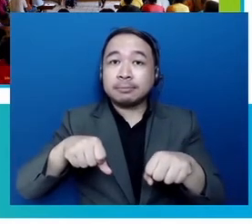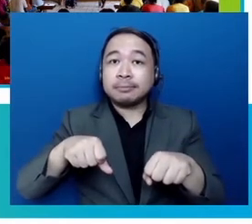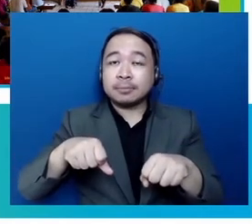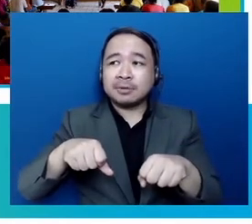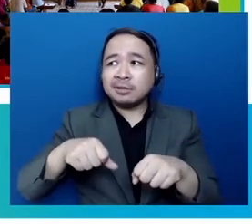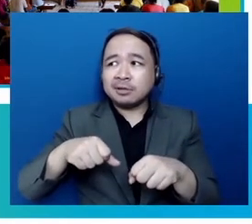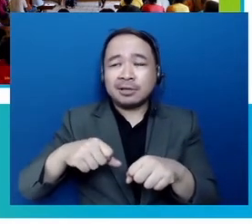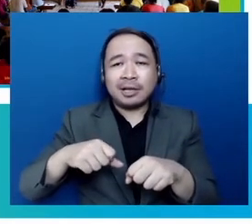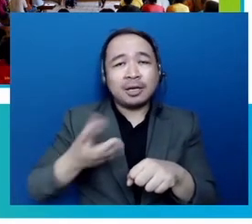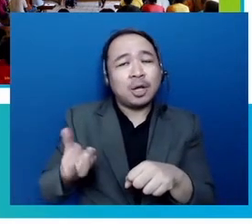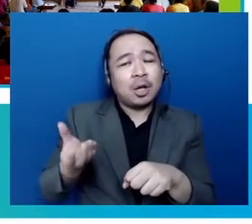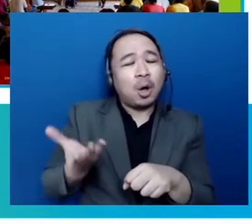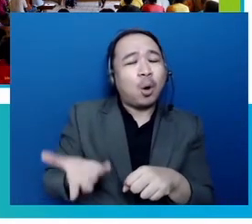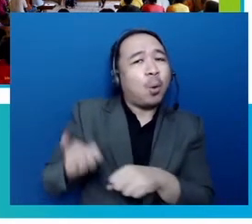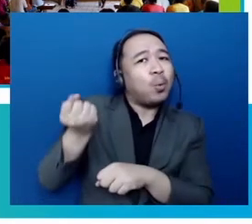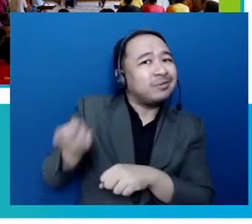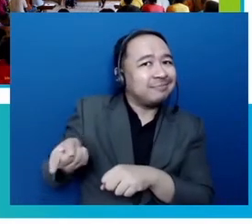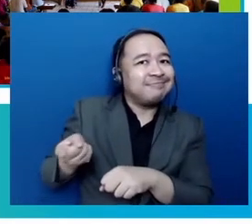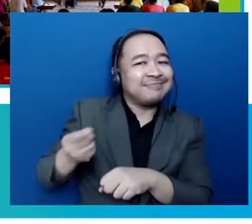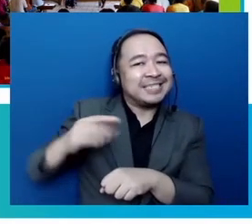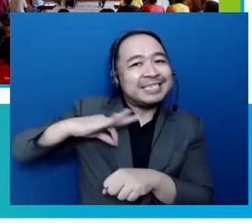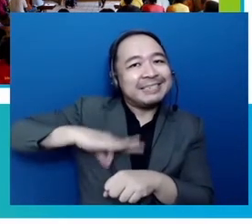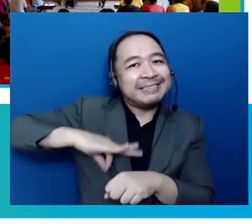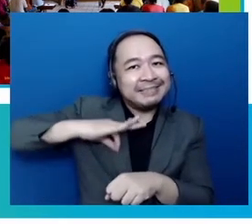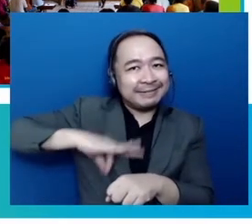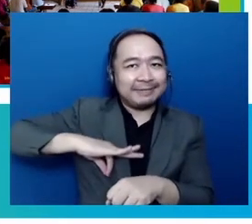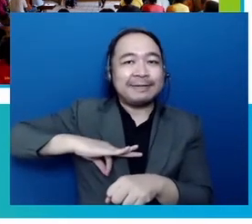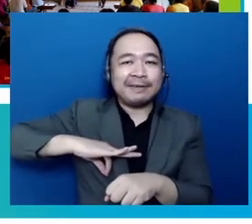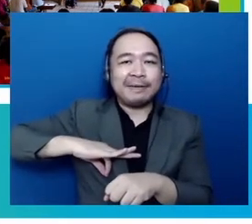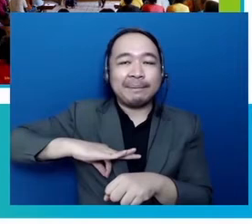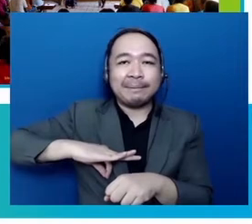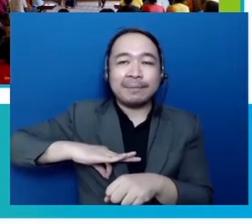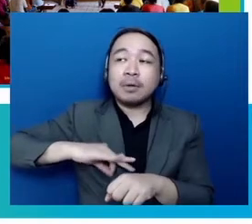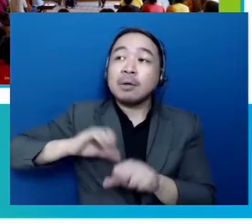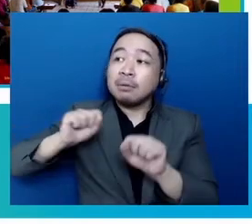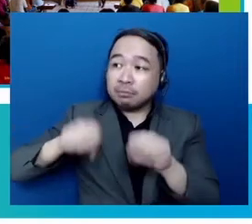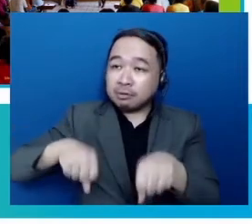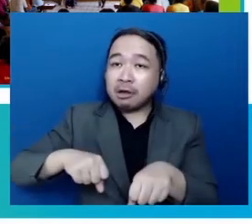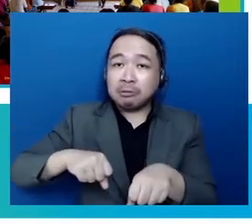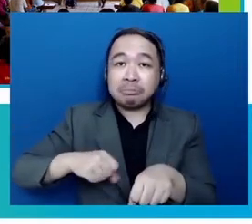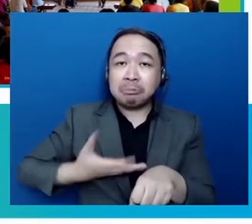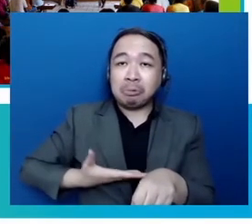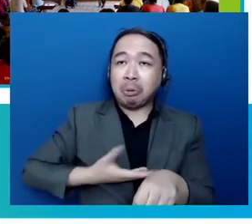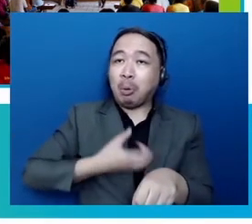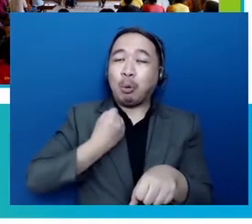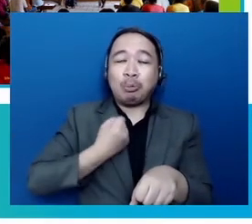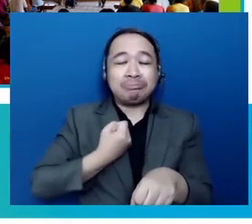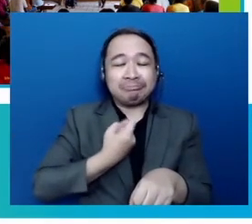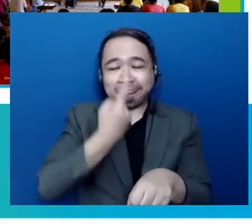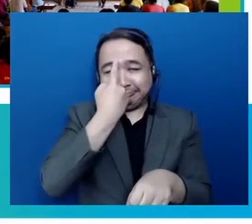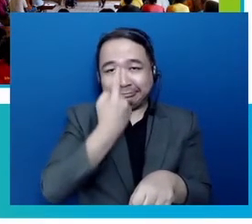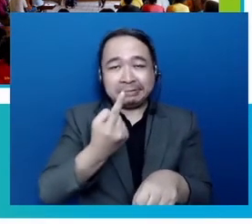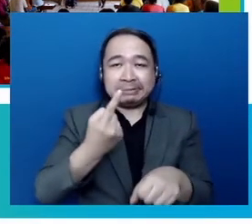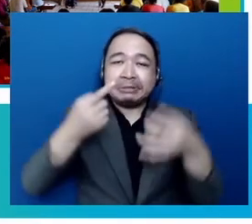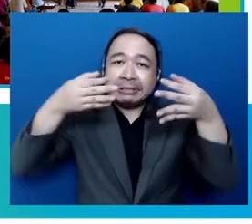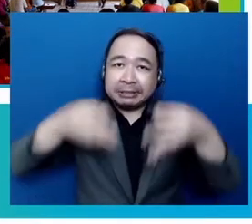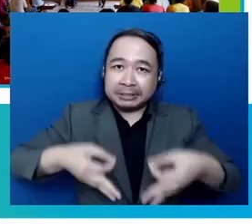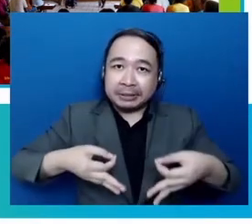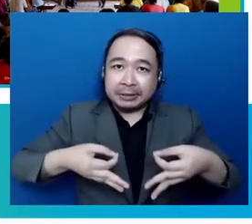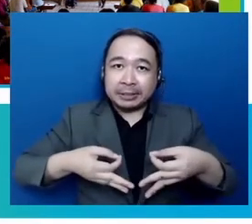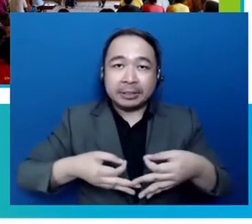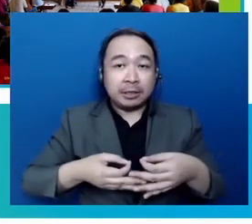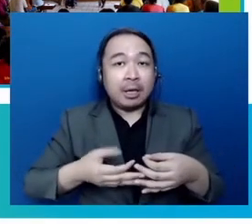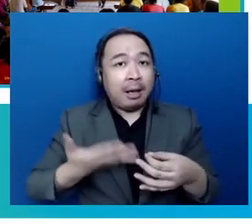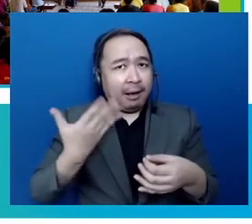most importantly, are being able to make their own decisions over how they use their money